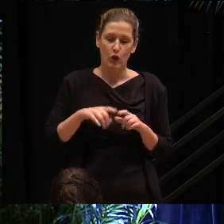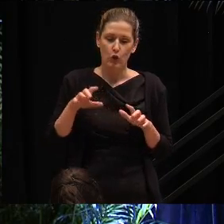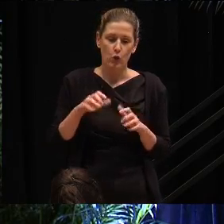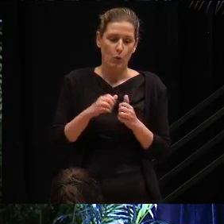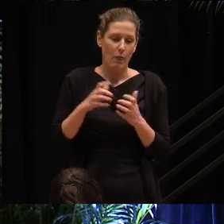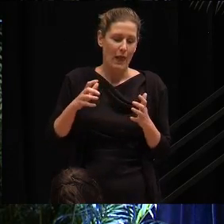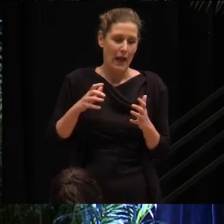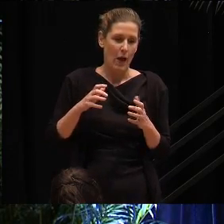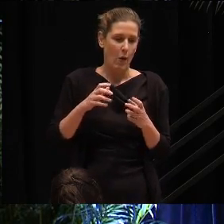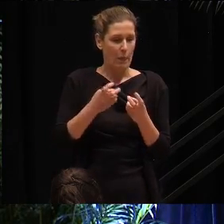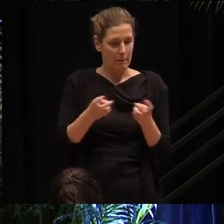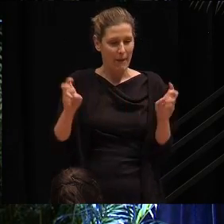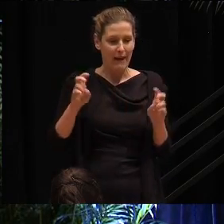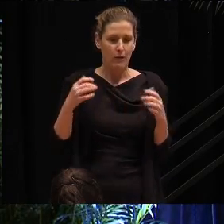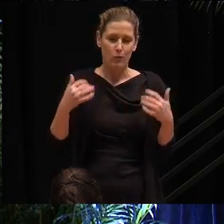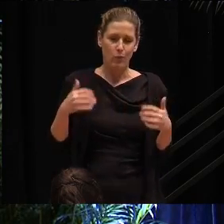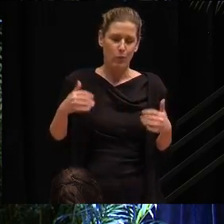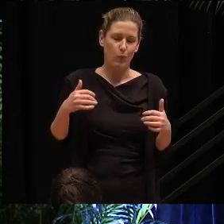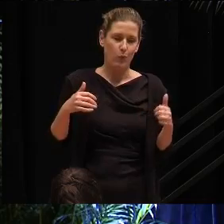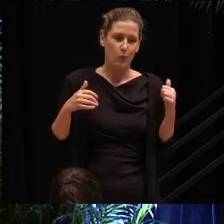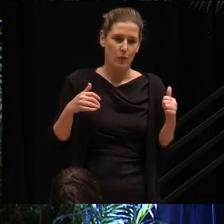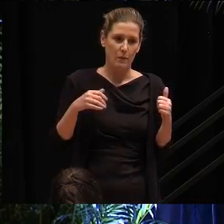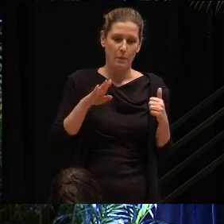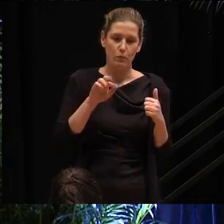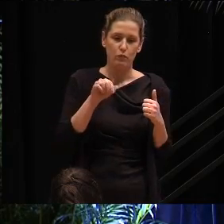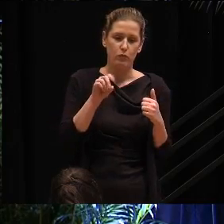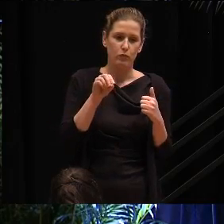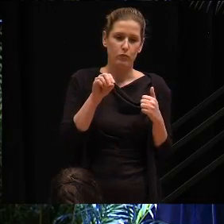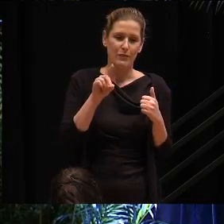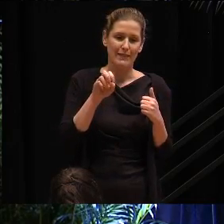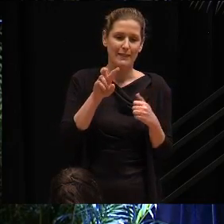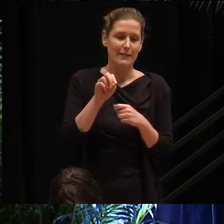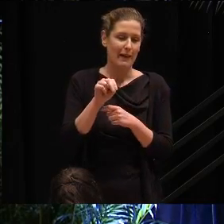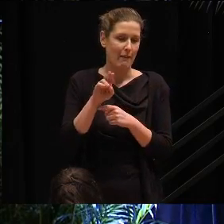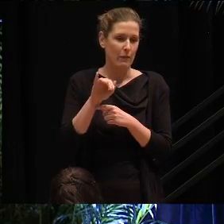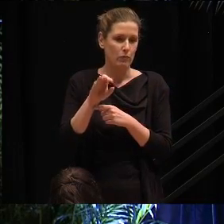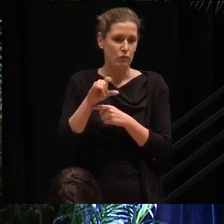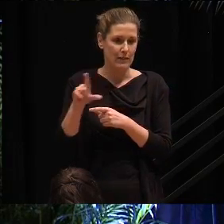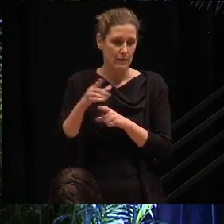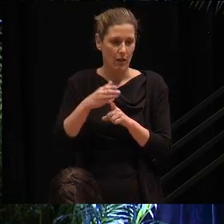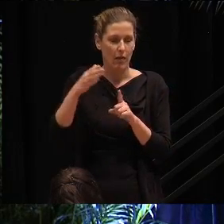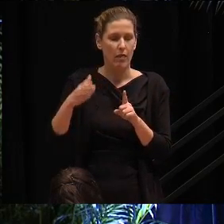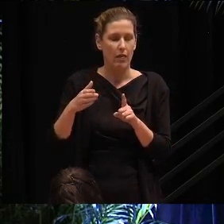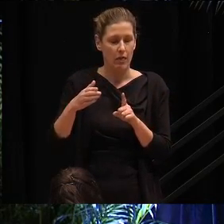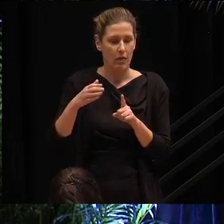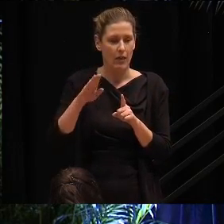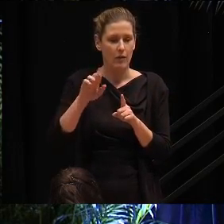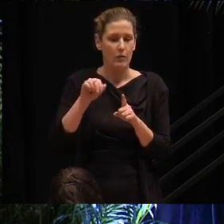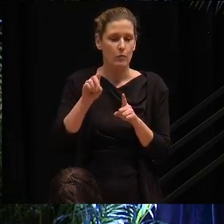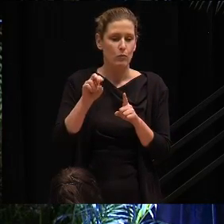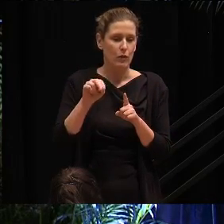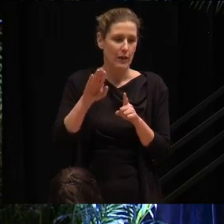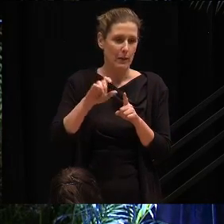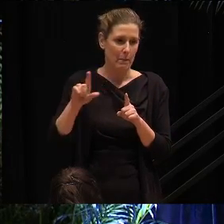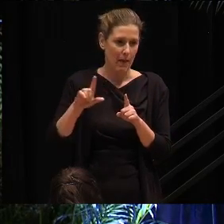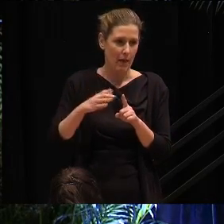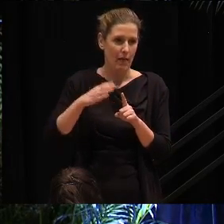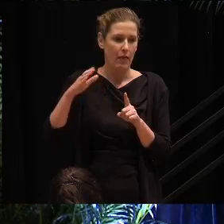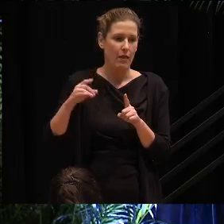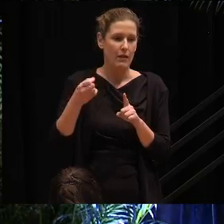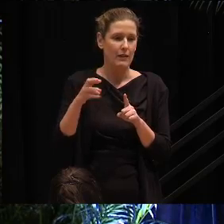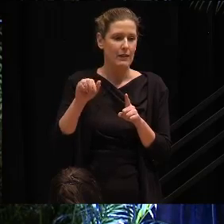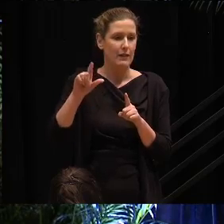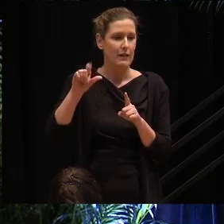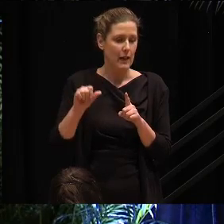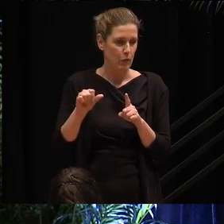our all-star panel, Democratic operative and law student Devin Driscoll, Rhode Island Republican Chairman Brandon Bell,